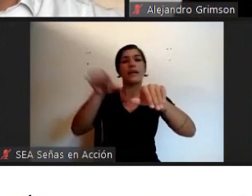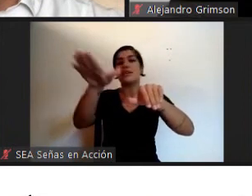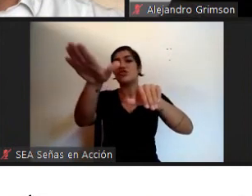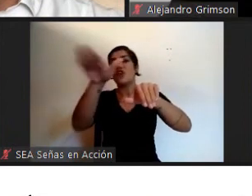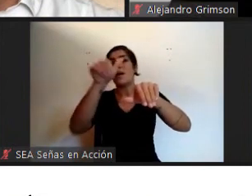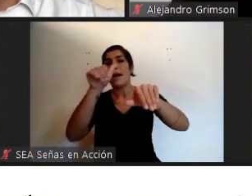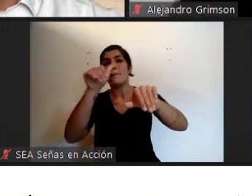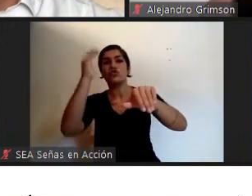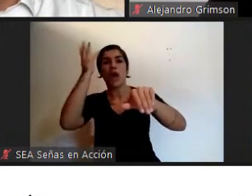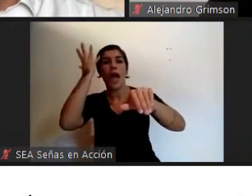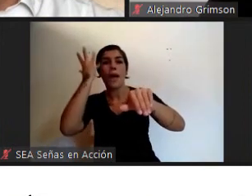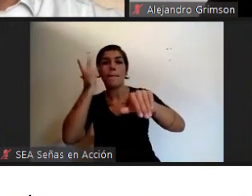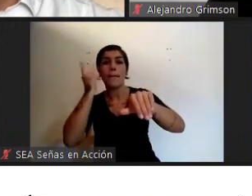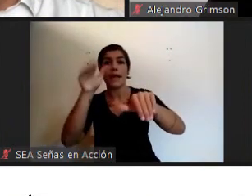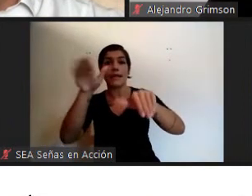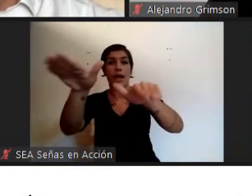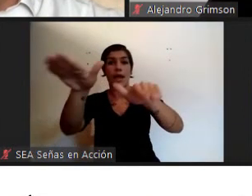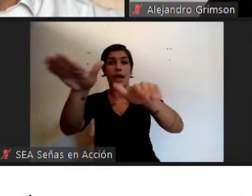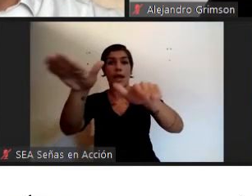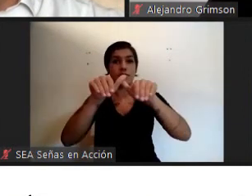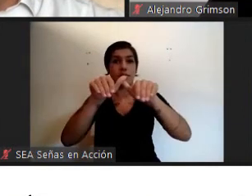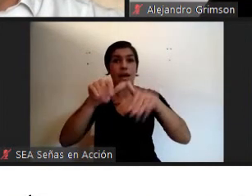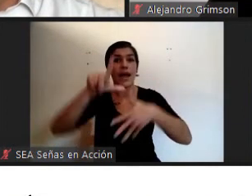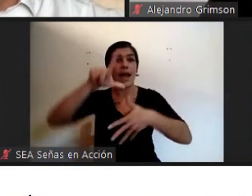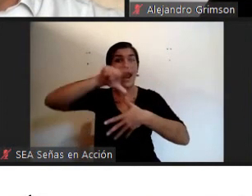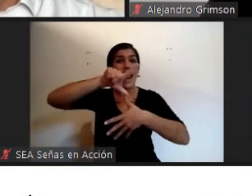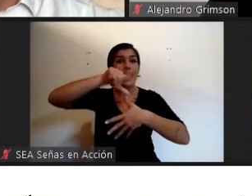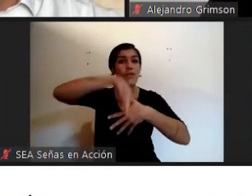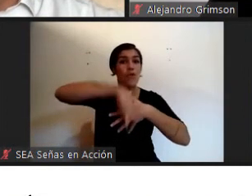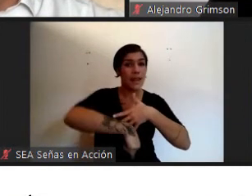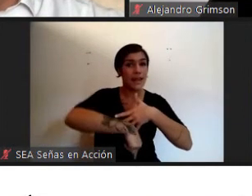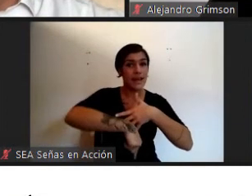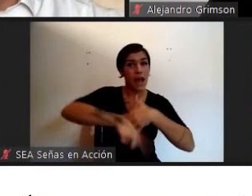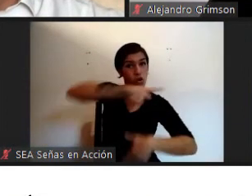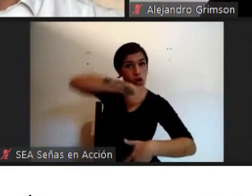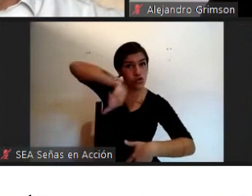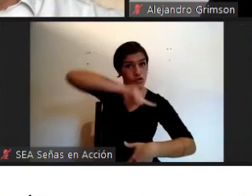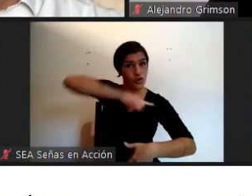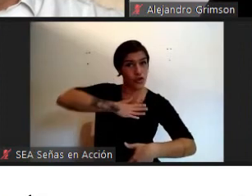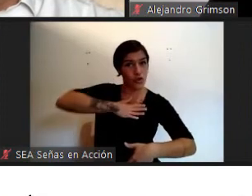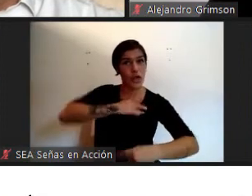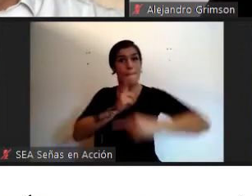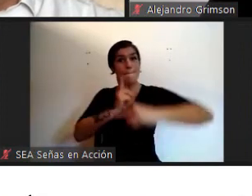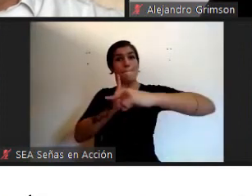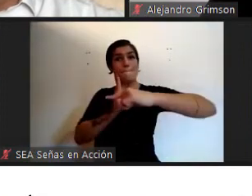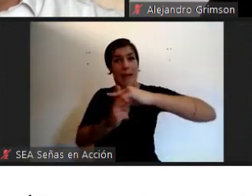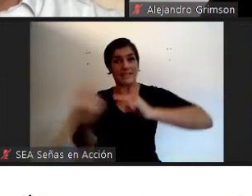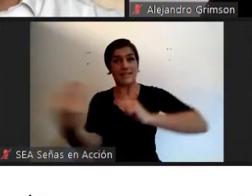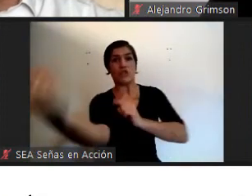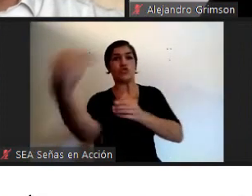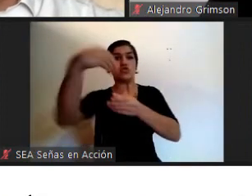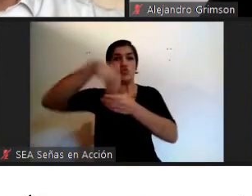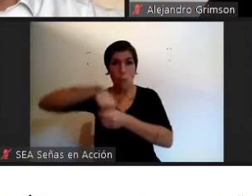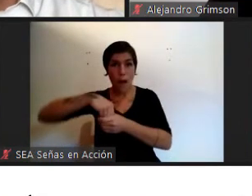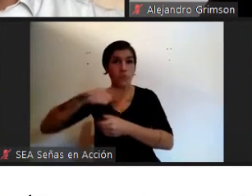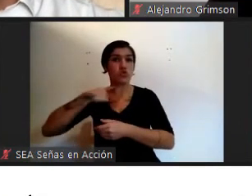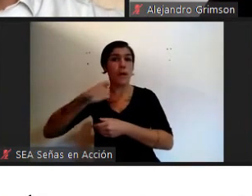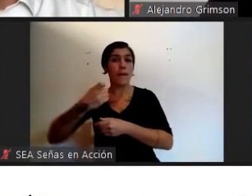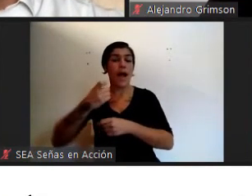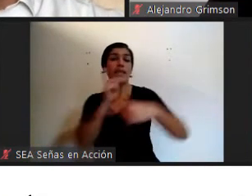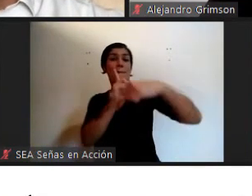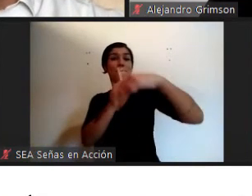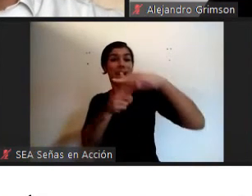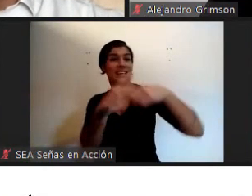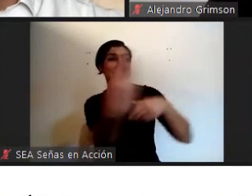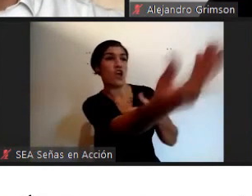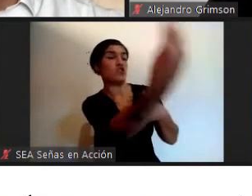us, Spain and France. Why? Because these are the two countries, well, Spain from the point of view